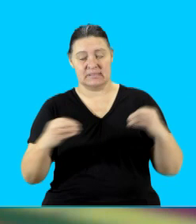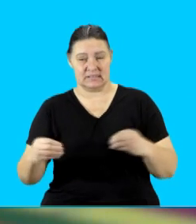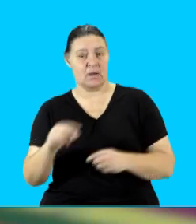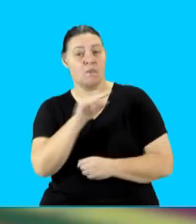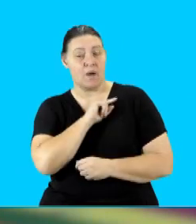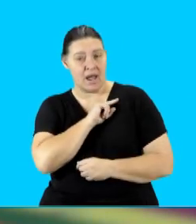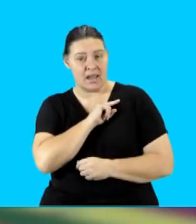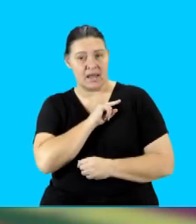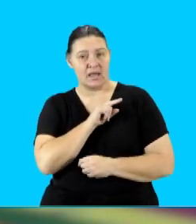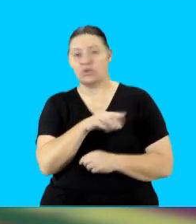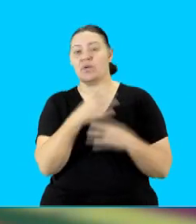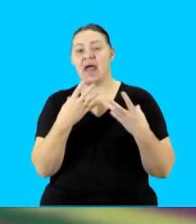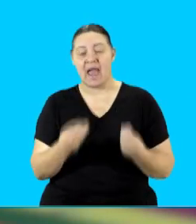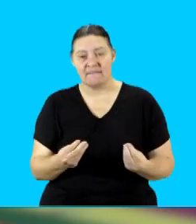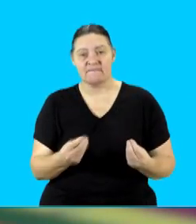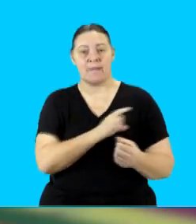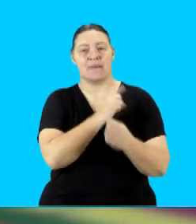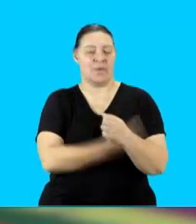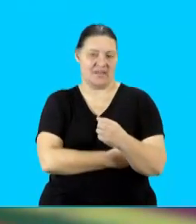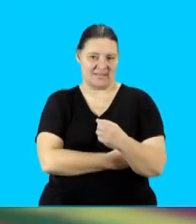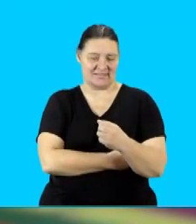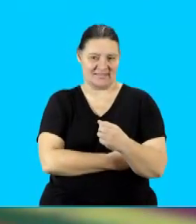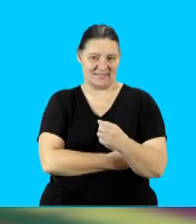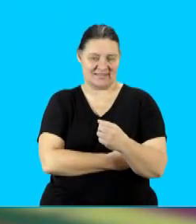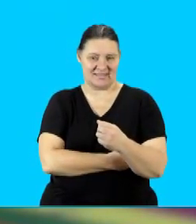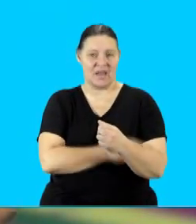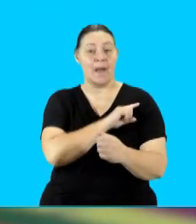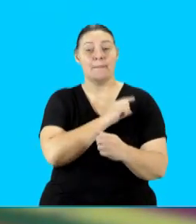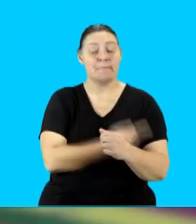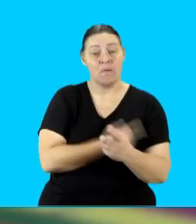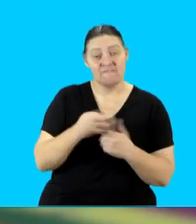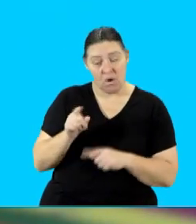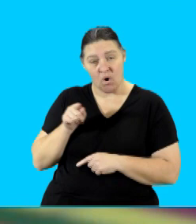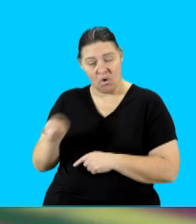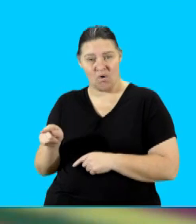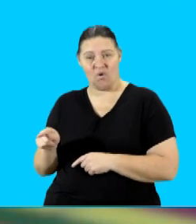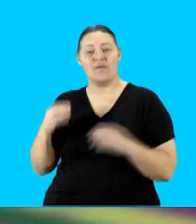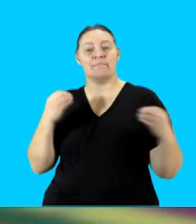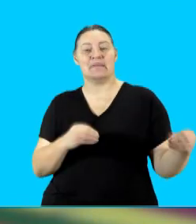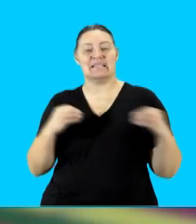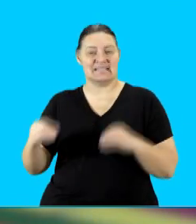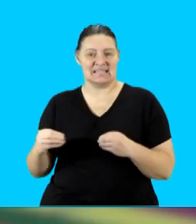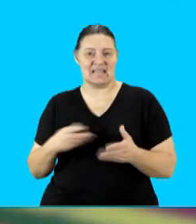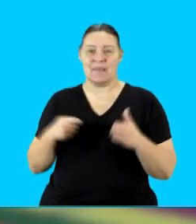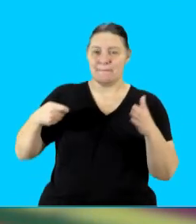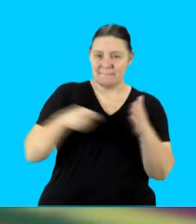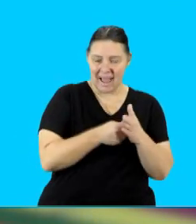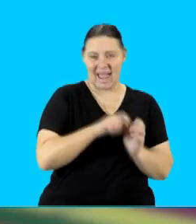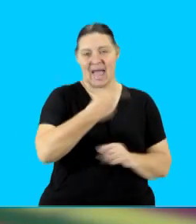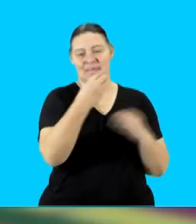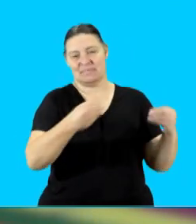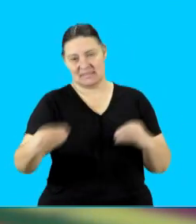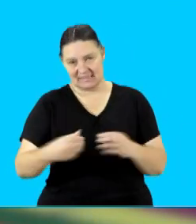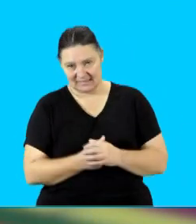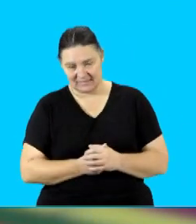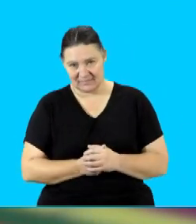over that business because now it does not have the power. The power is for the bidder, the business that has